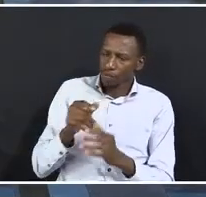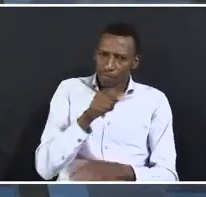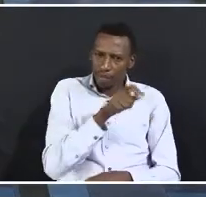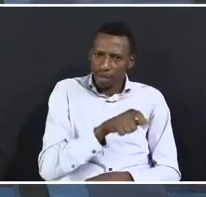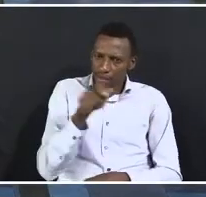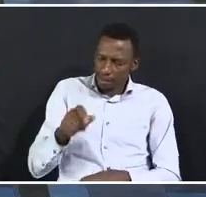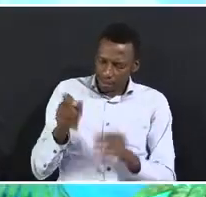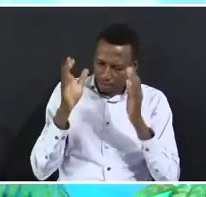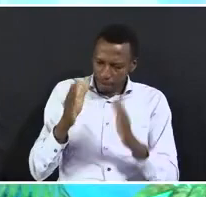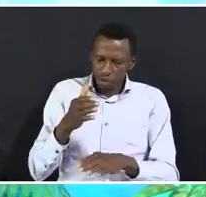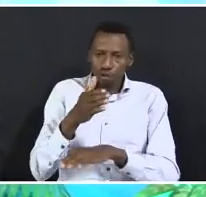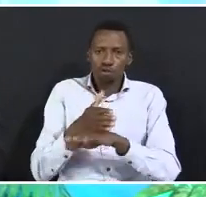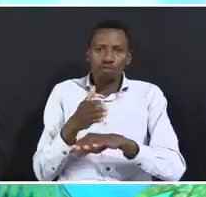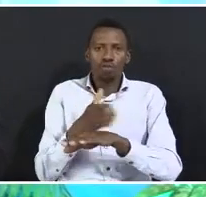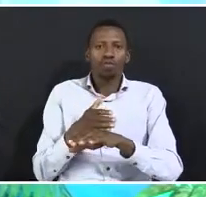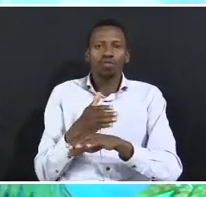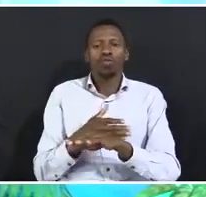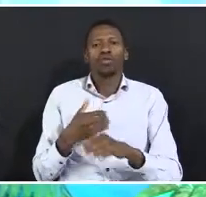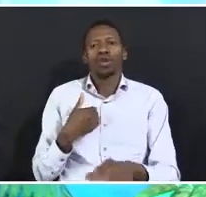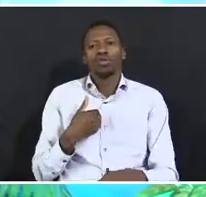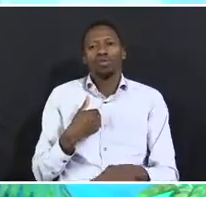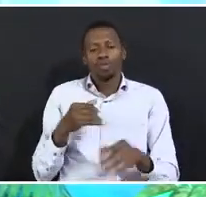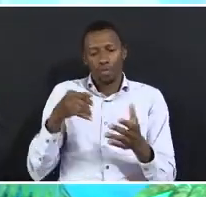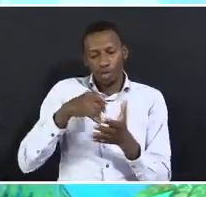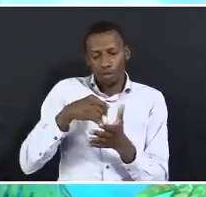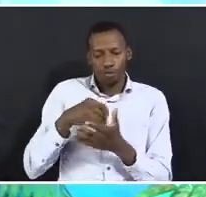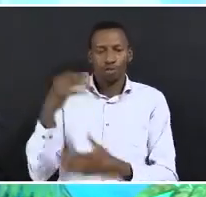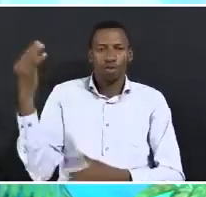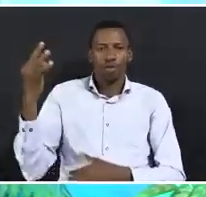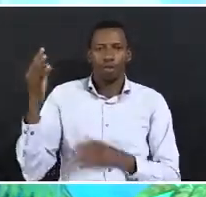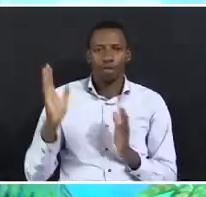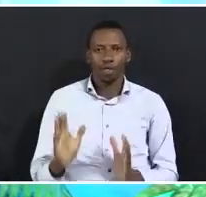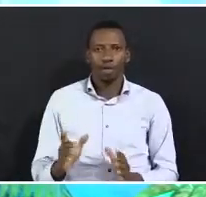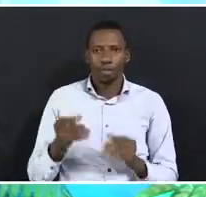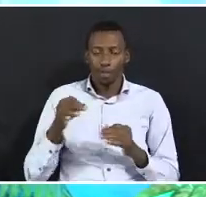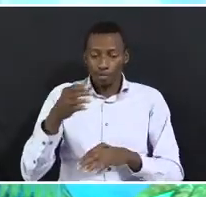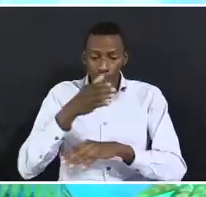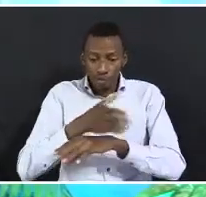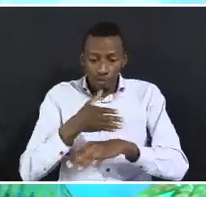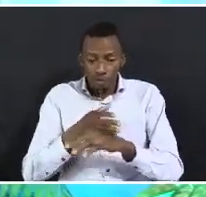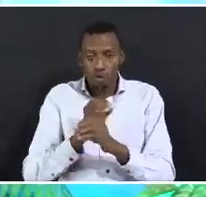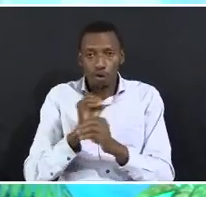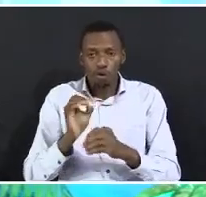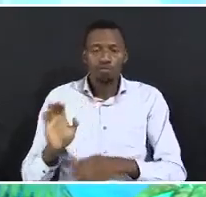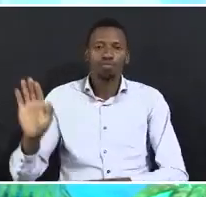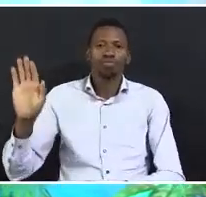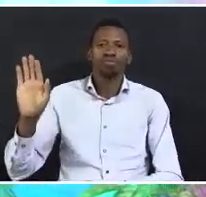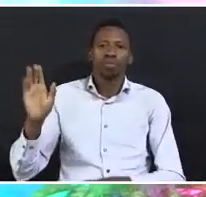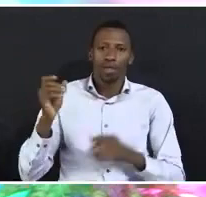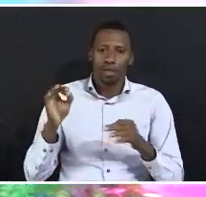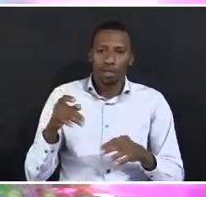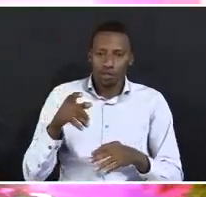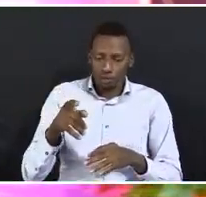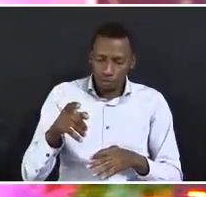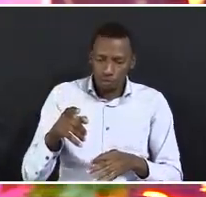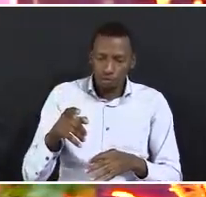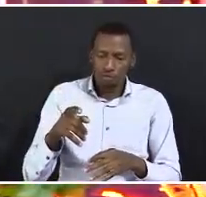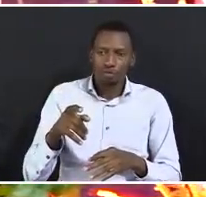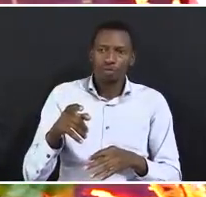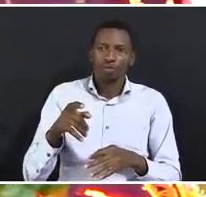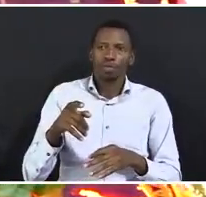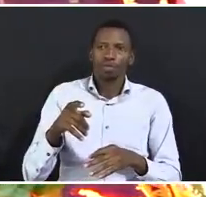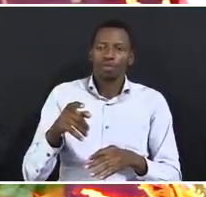wounded, including the preacher. If you are not wounded, raise up your hand. If you are wounded, say thanks to the